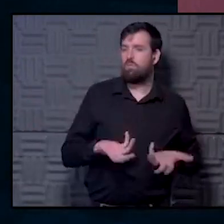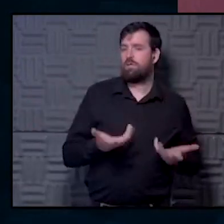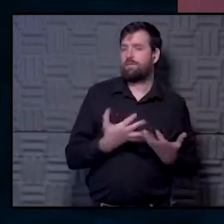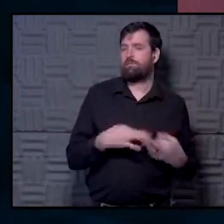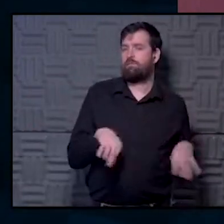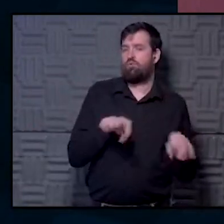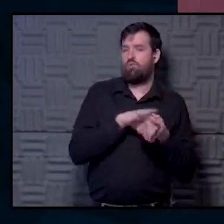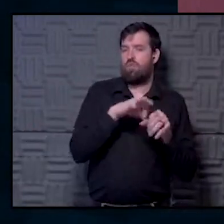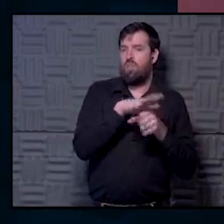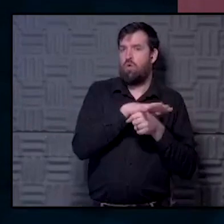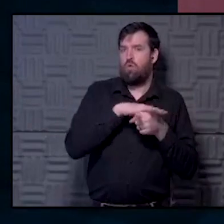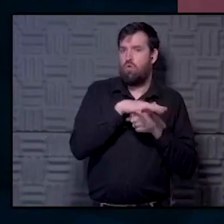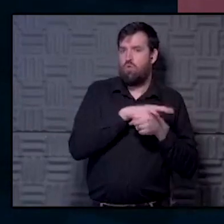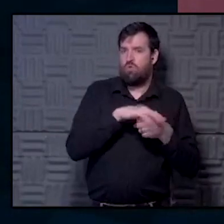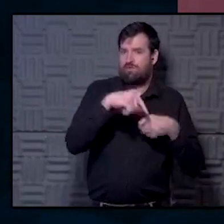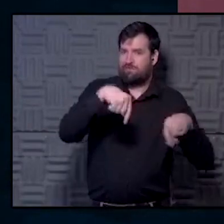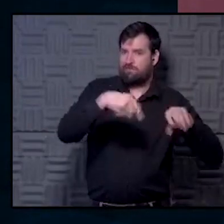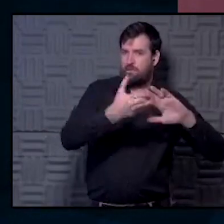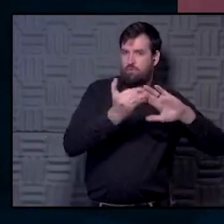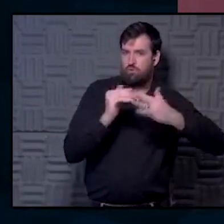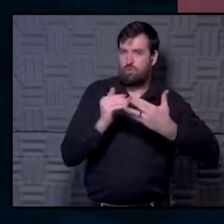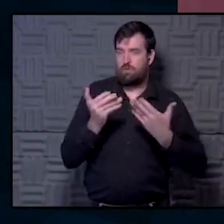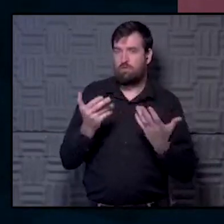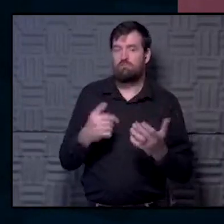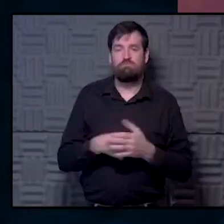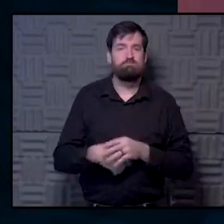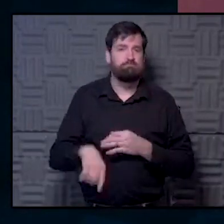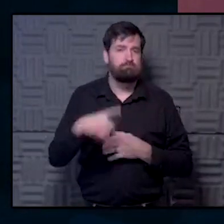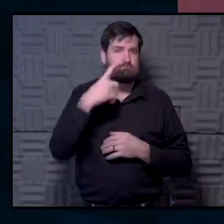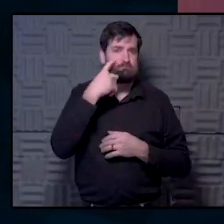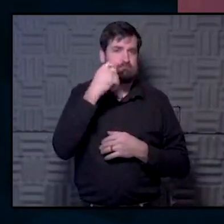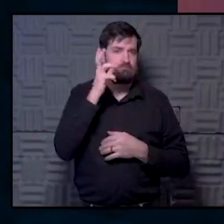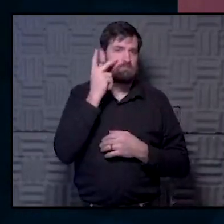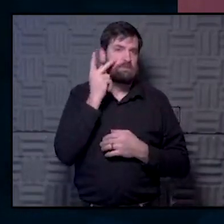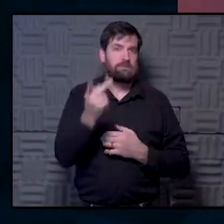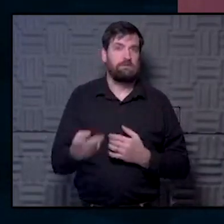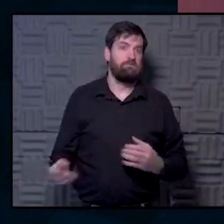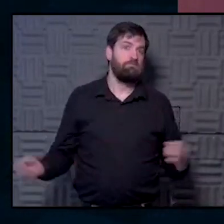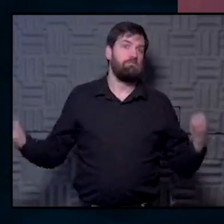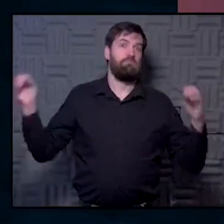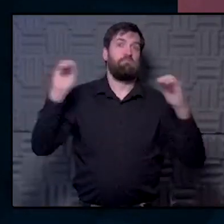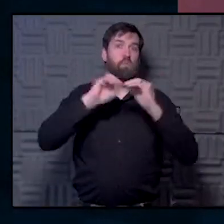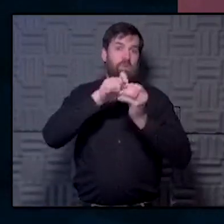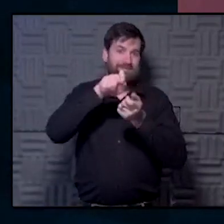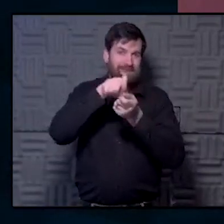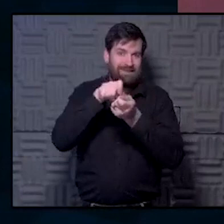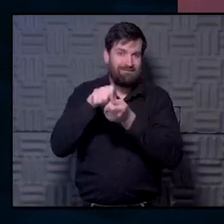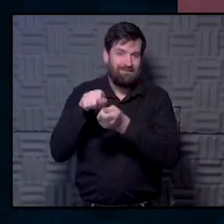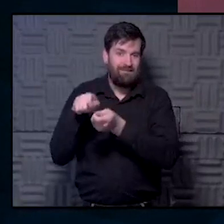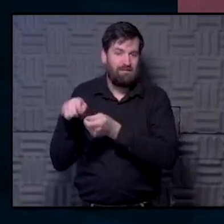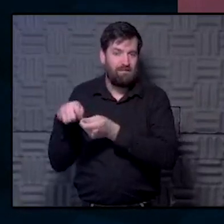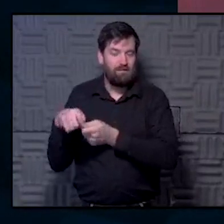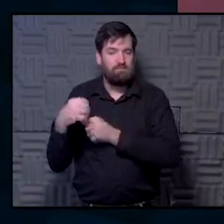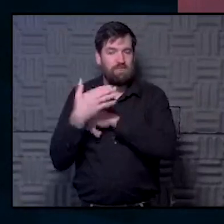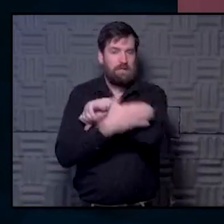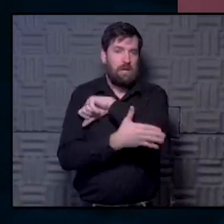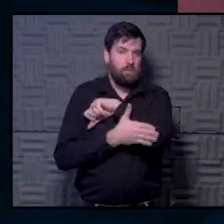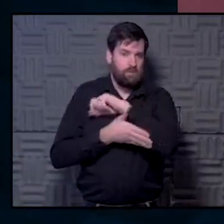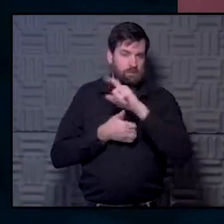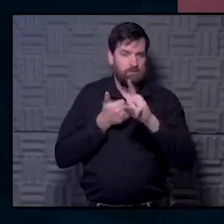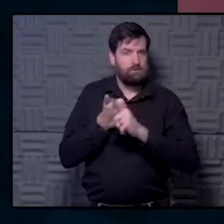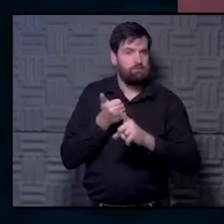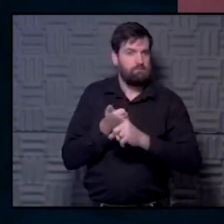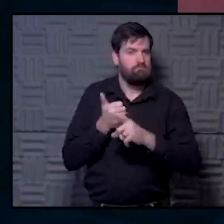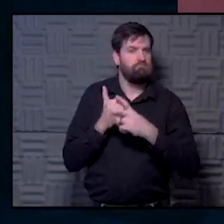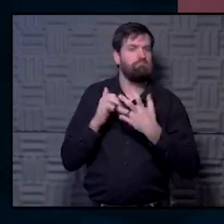more locally in your community. And I think we'll probably see a little bit of that start to get even more specific as counties start to work through how